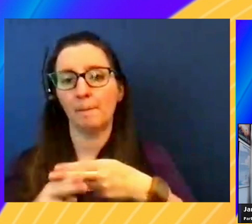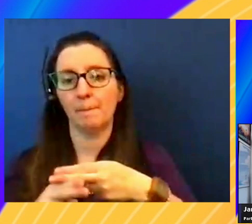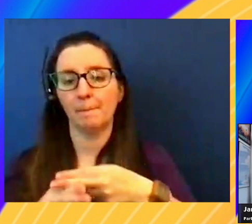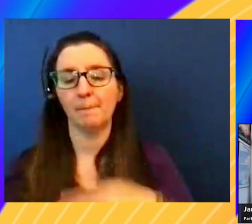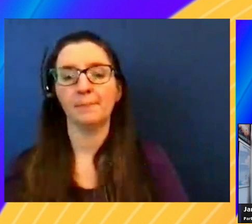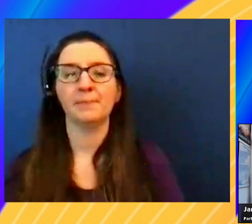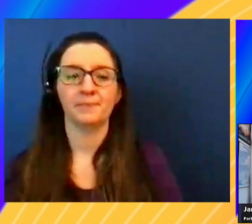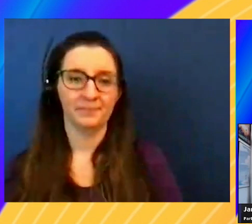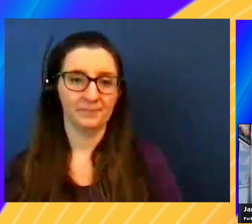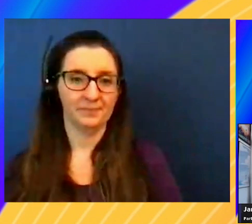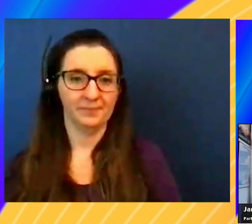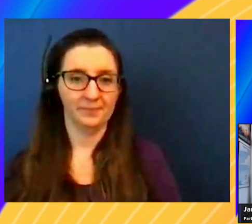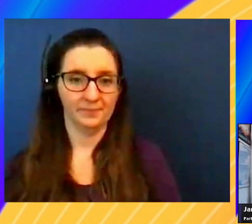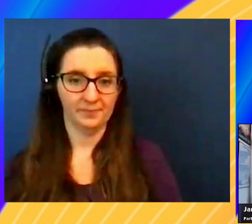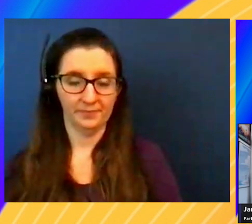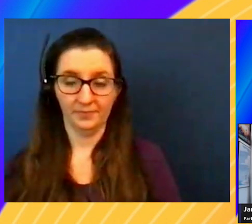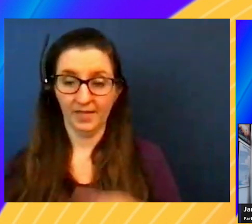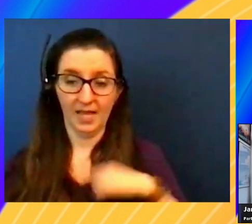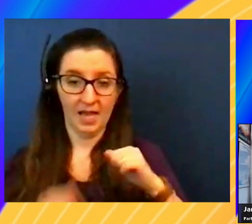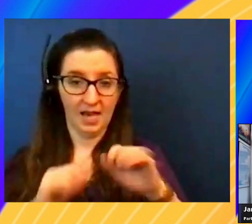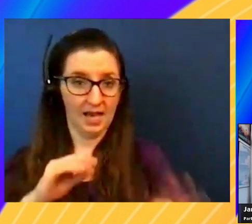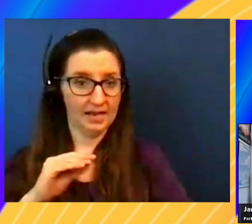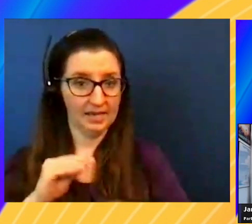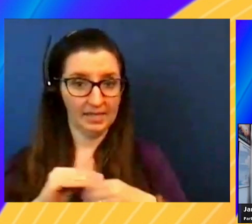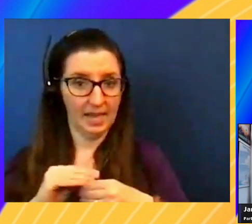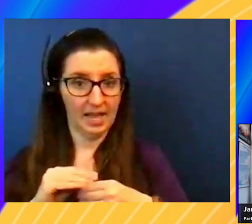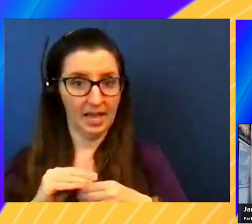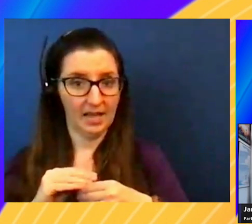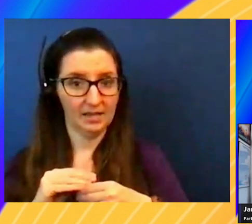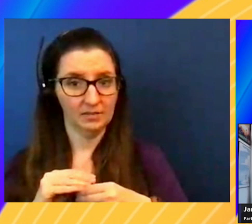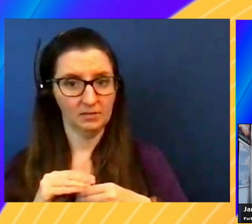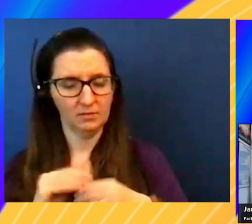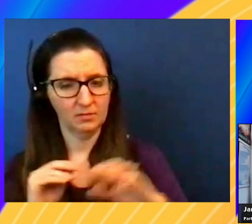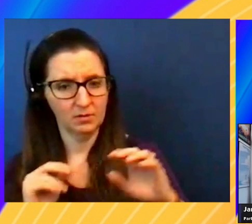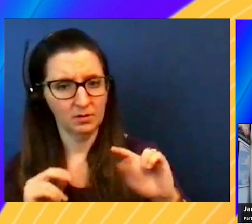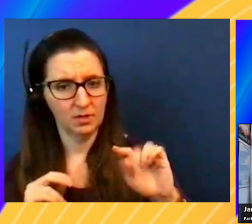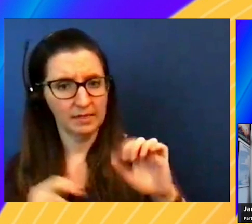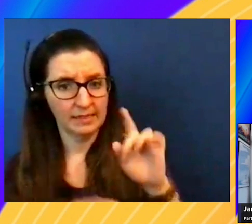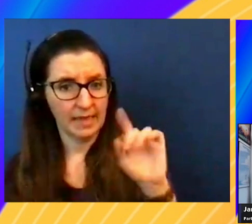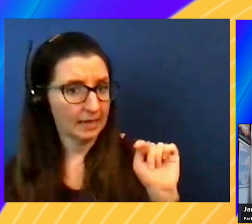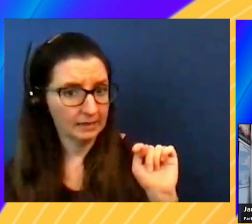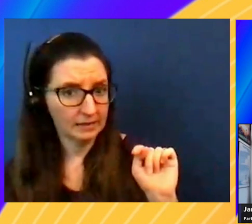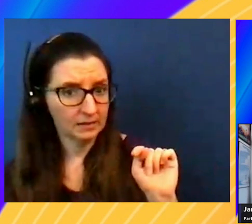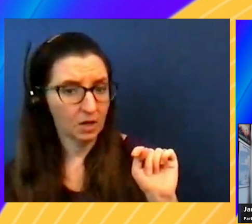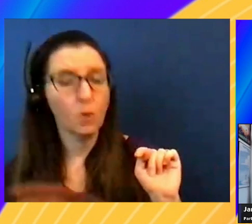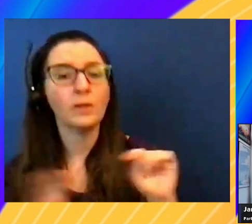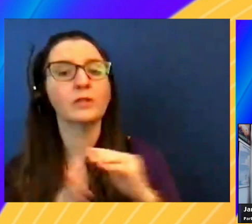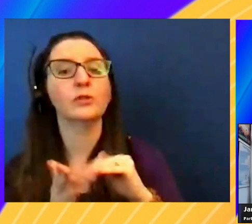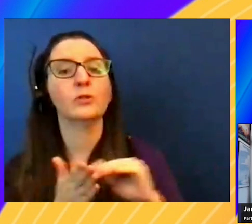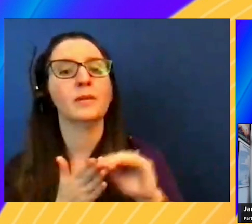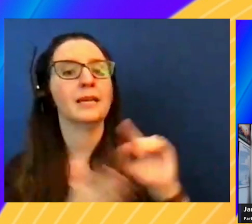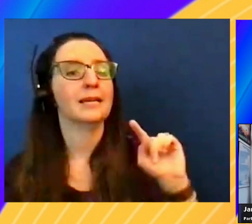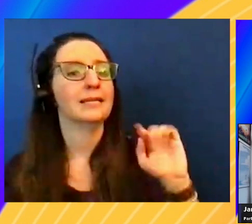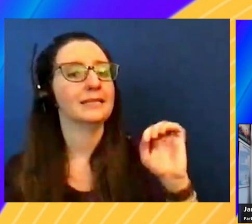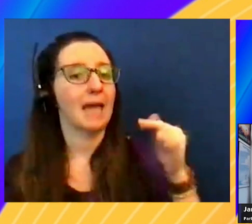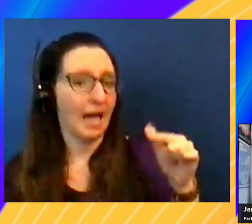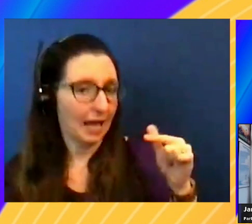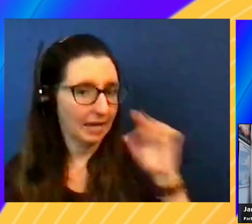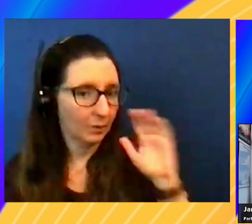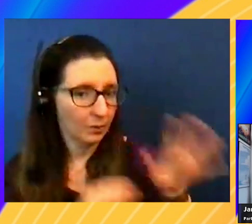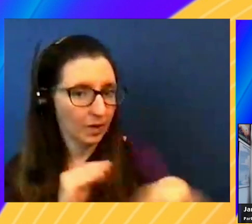From here, I can also add tags, which are optional, and I'm not going to add any tags today, but this just further refines your